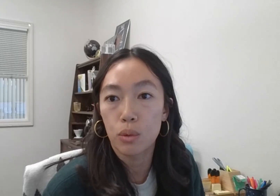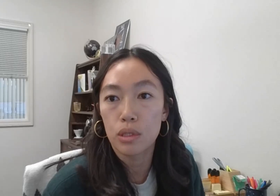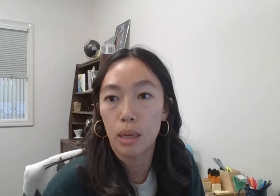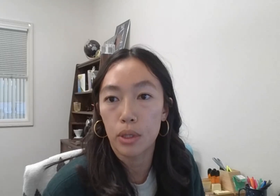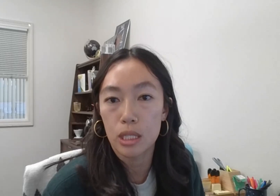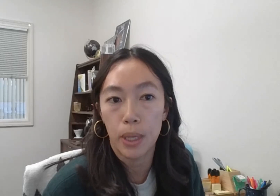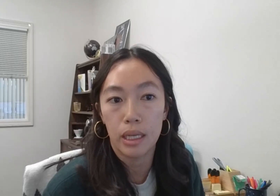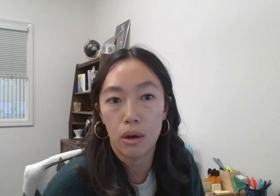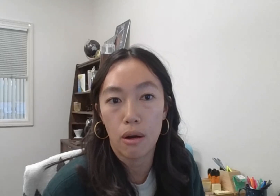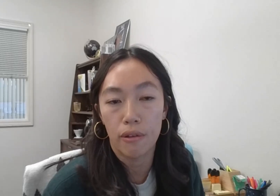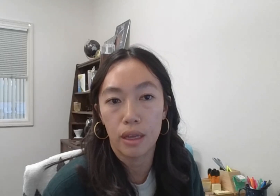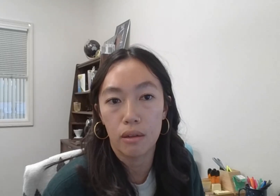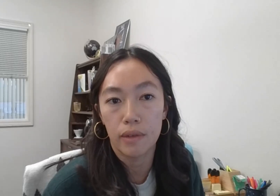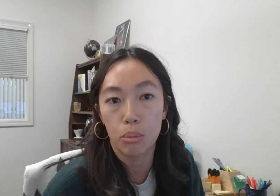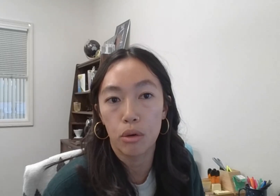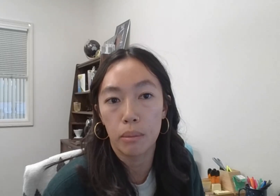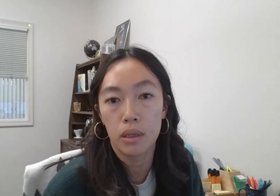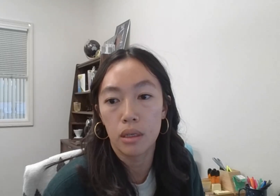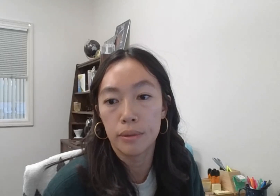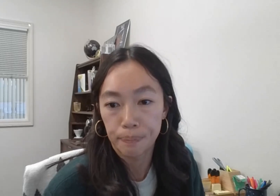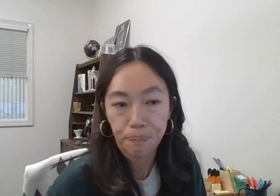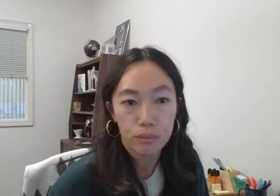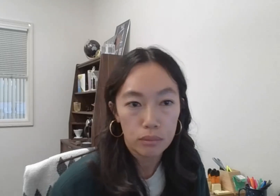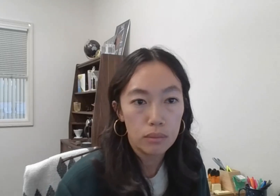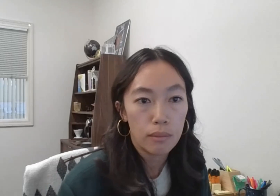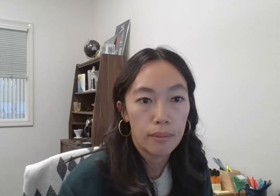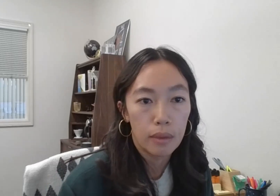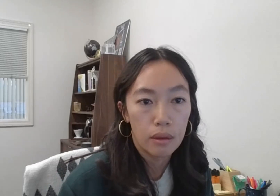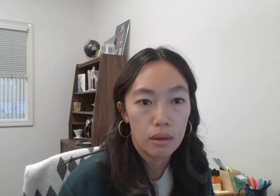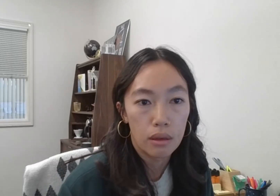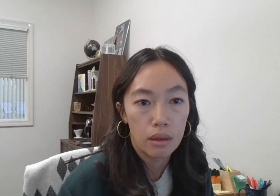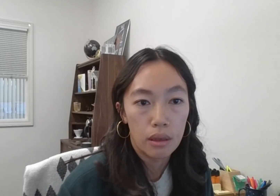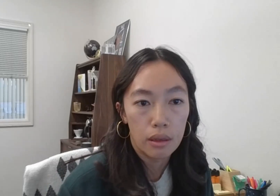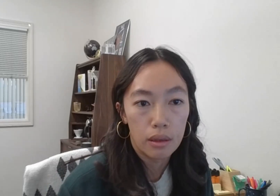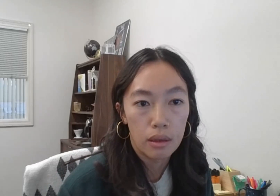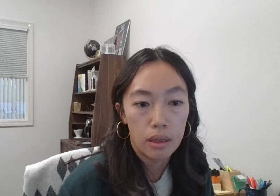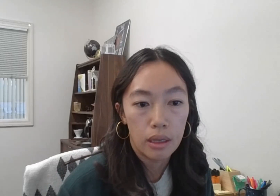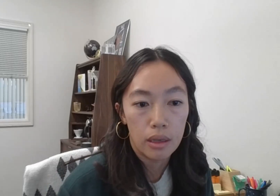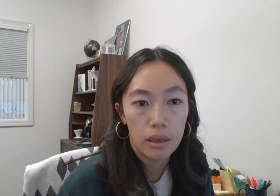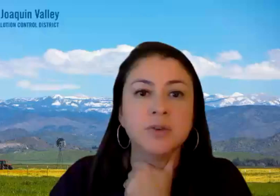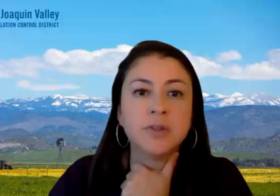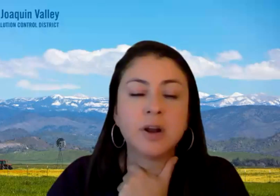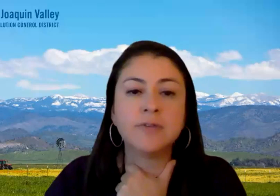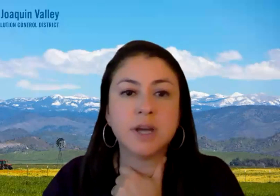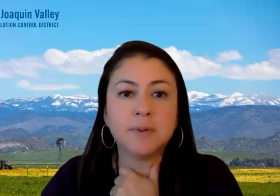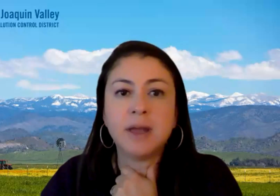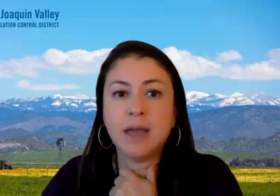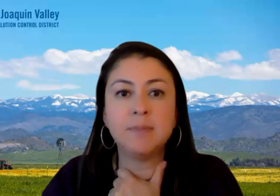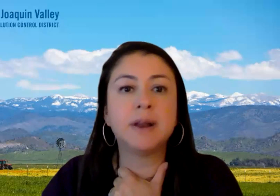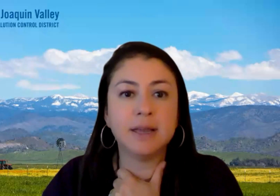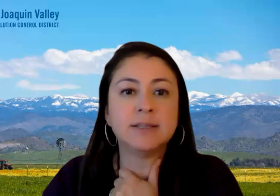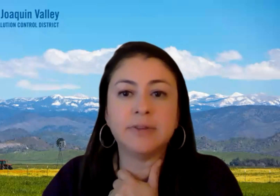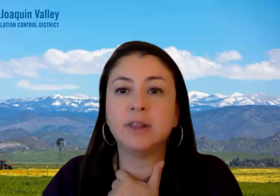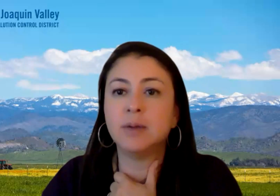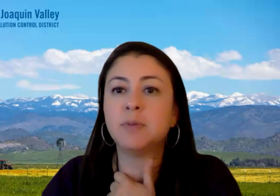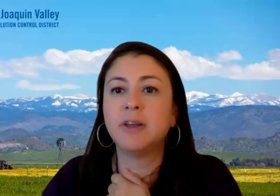number of schools that participate in our Healthy Air Living program. don't know that off the top of my head,